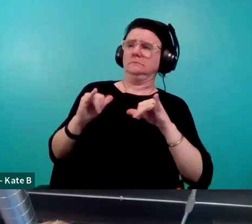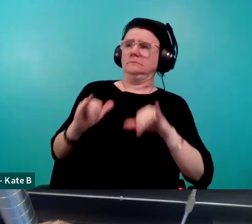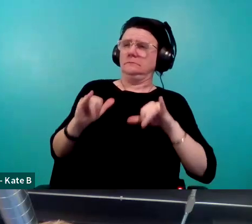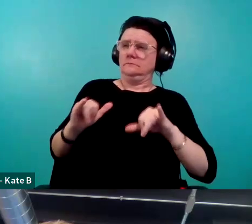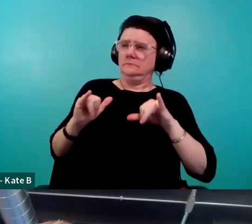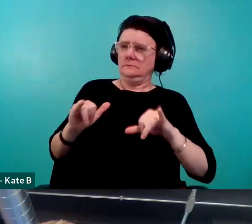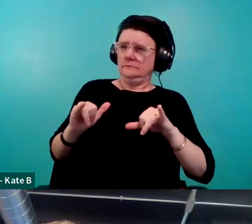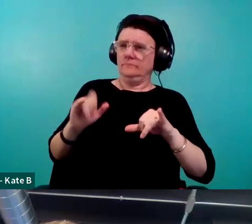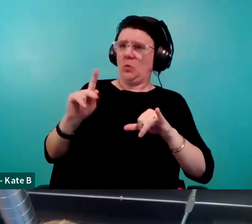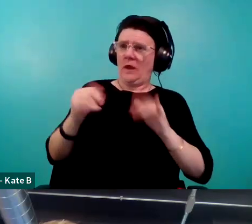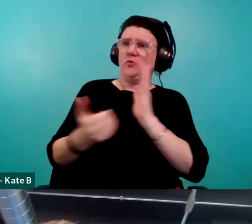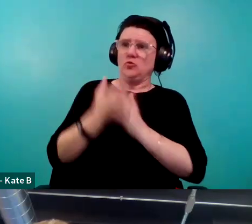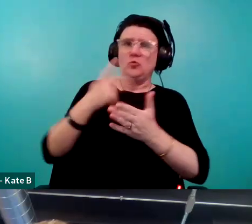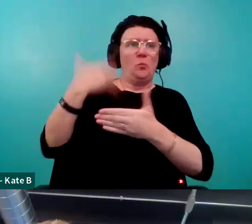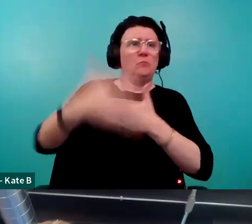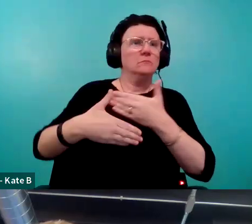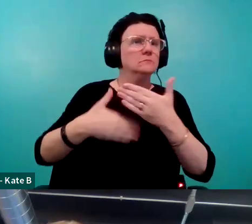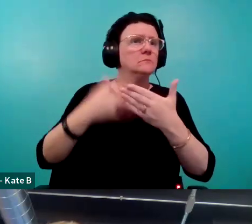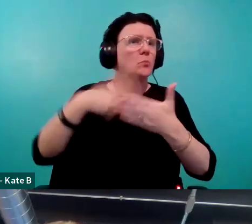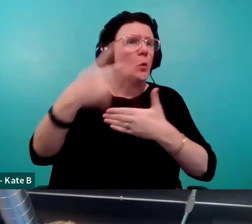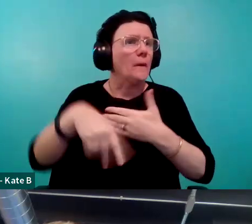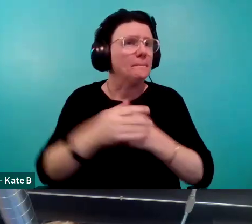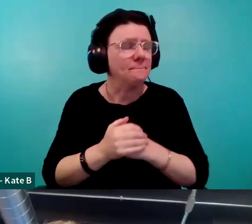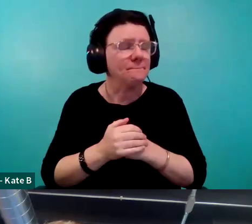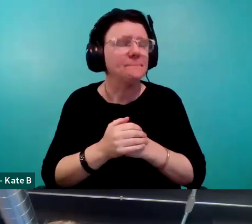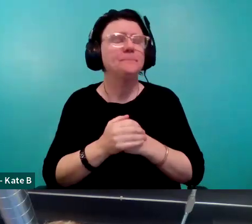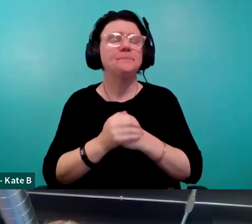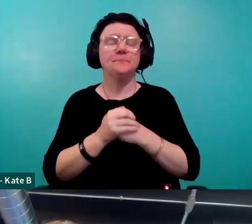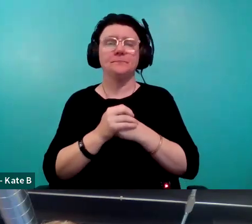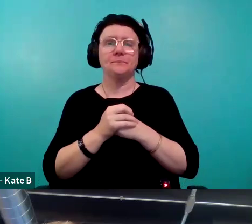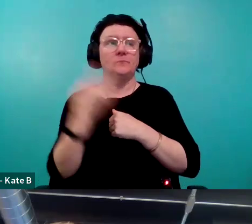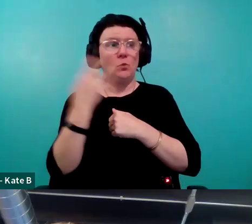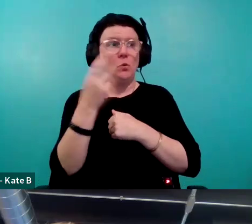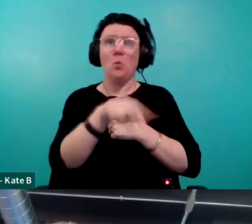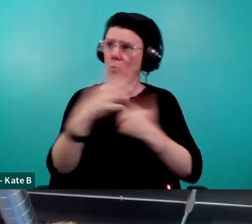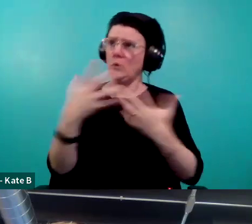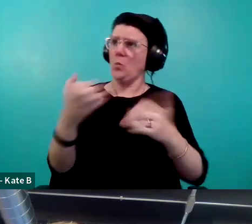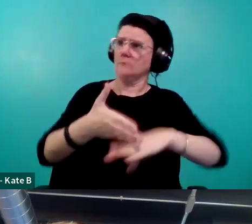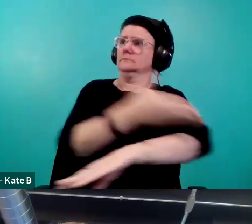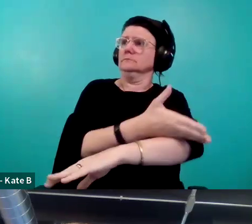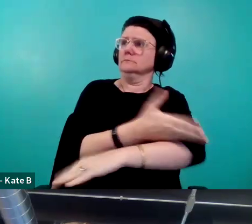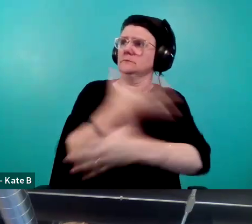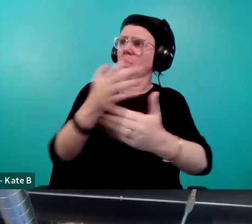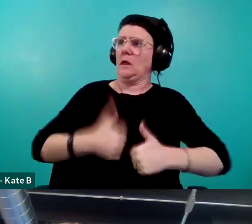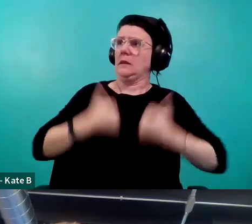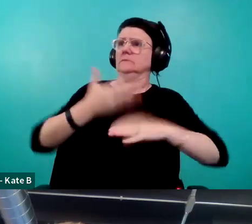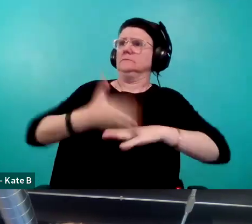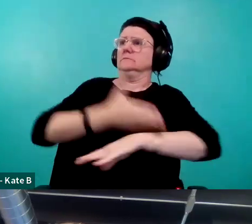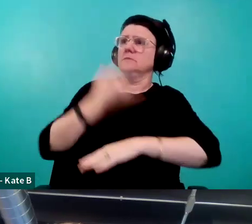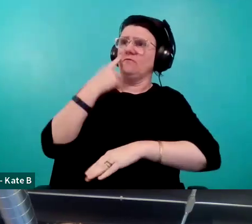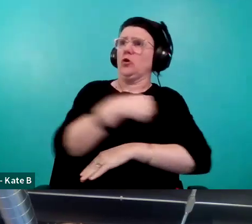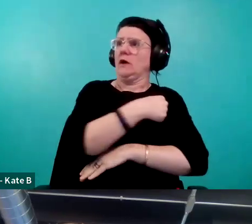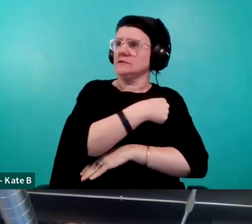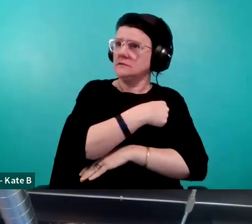the next program at Northwestern, and to realize that they want to continue to move forward and make things better for